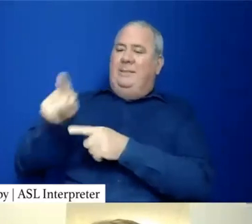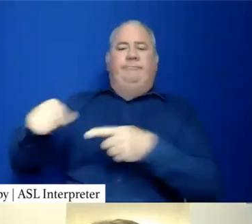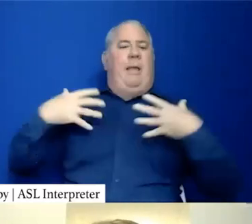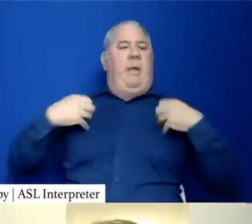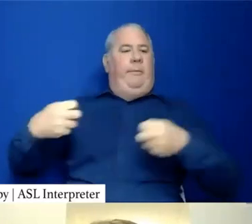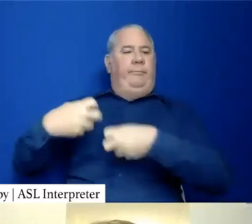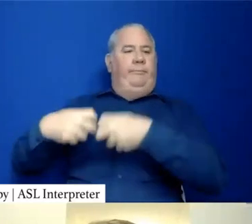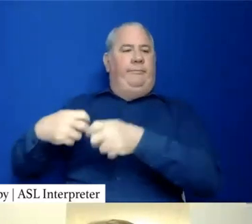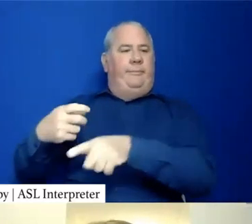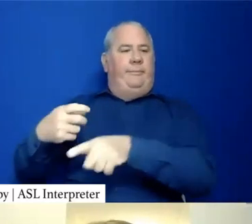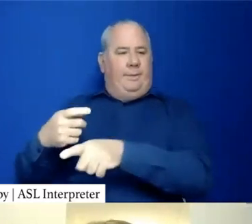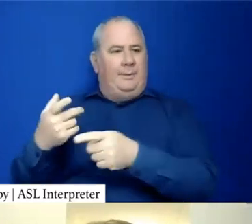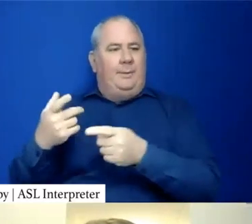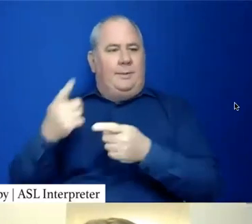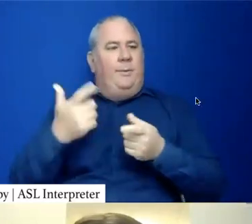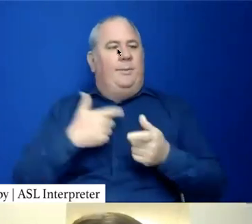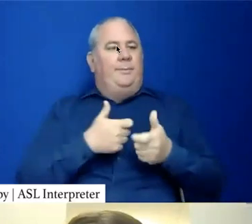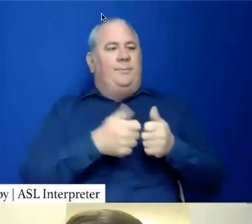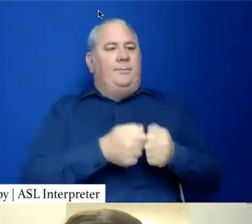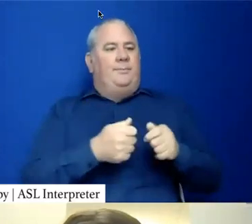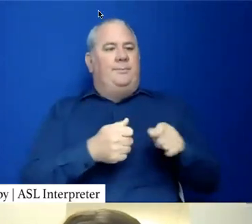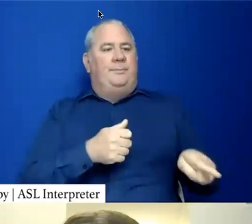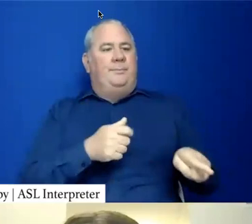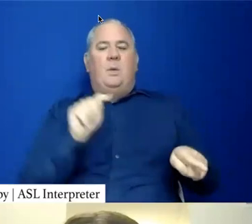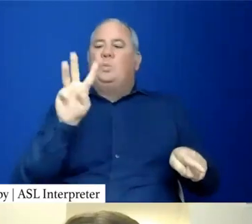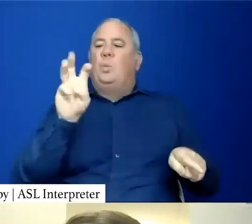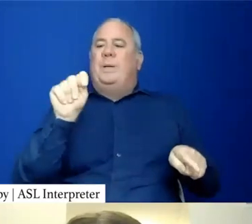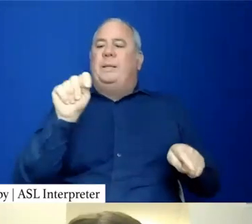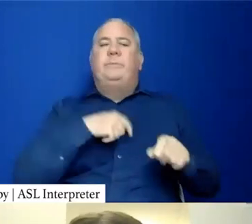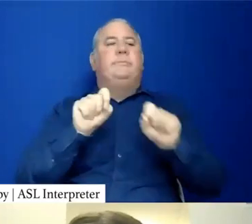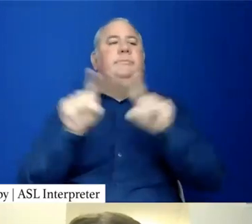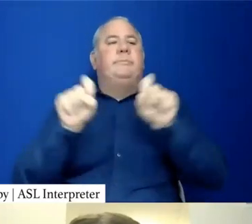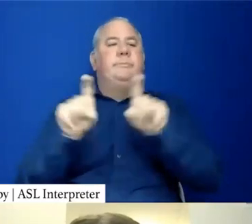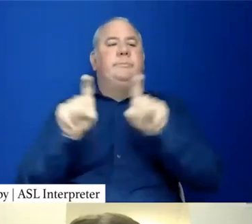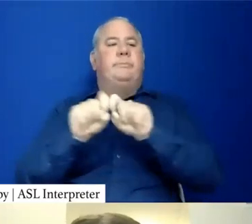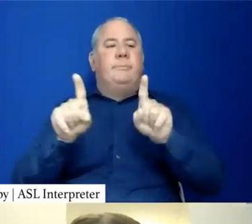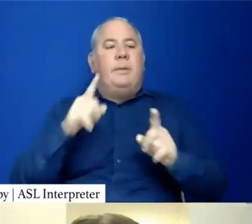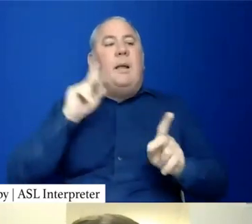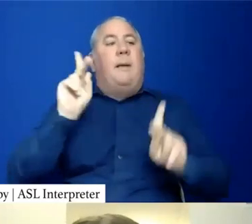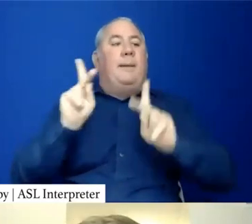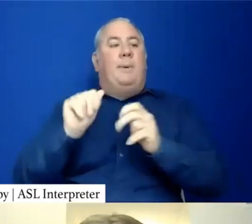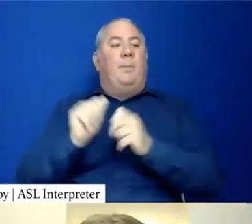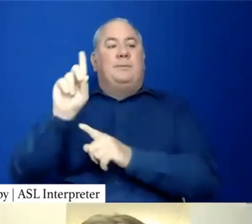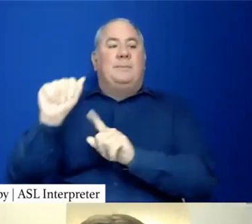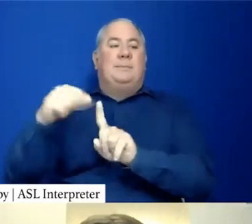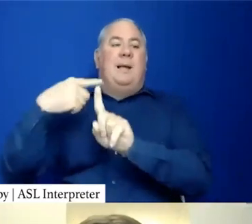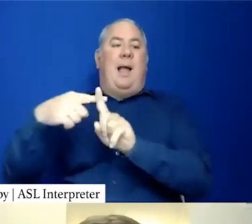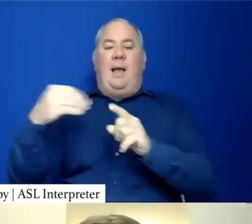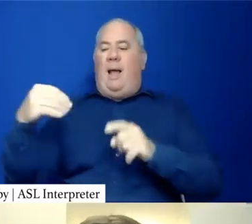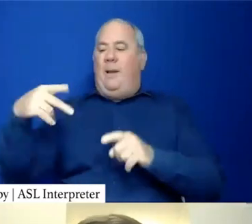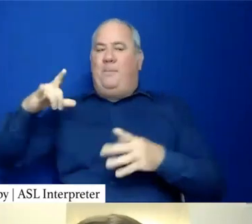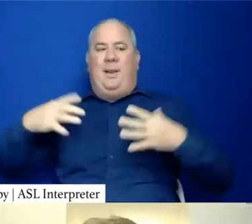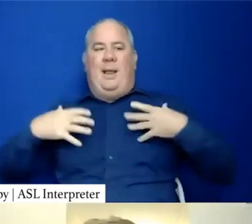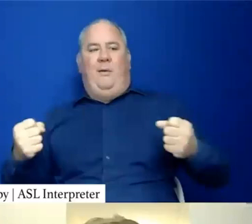seen about, you know, people with disabilities and public health professionals being treated as